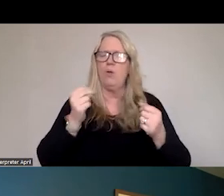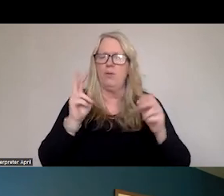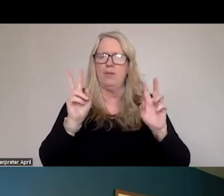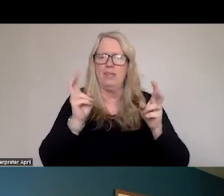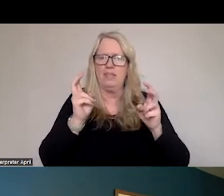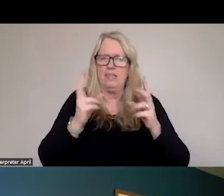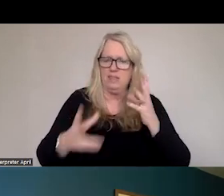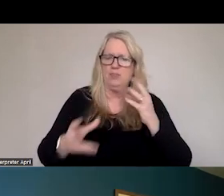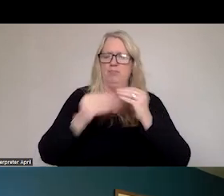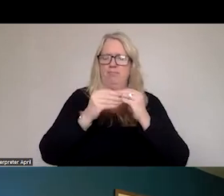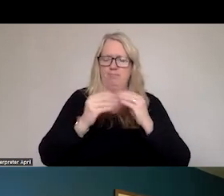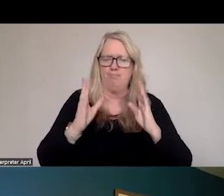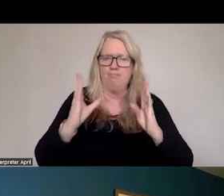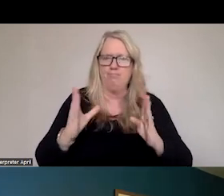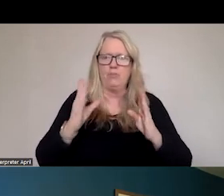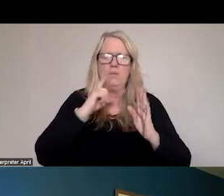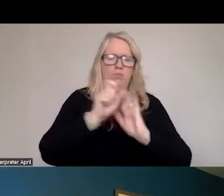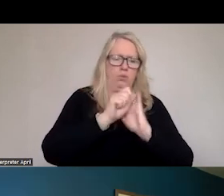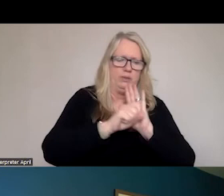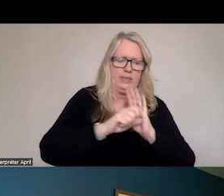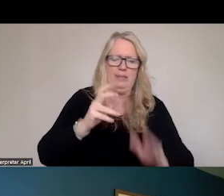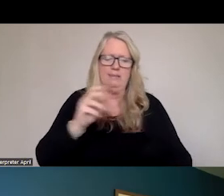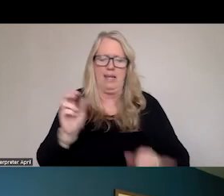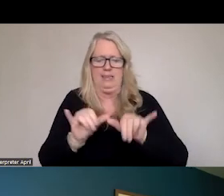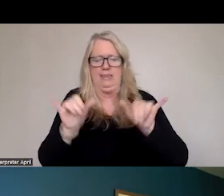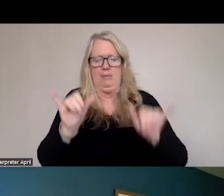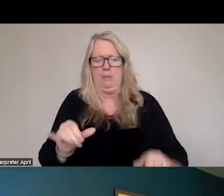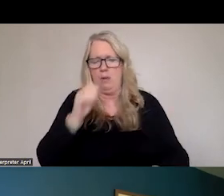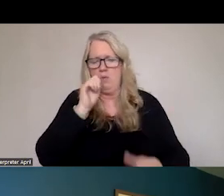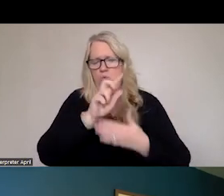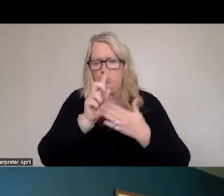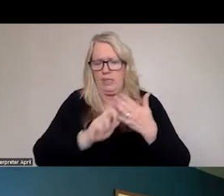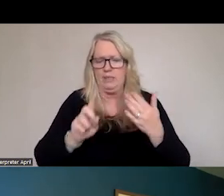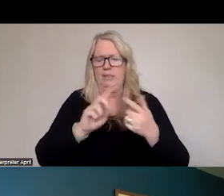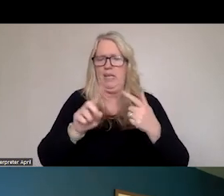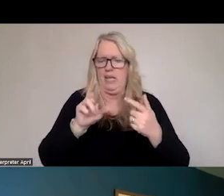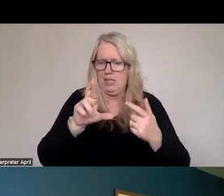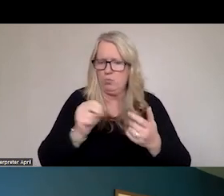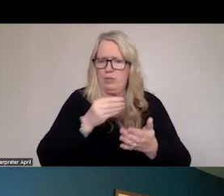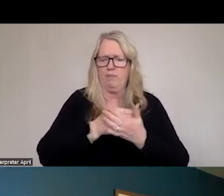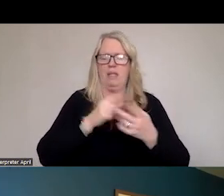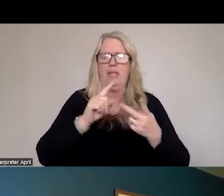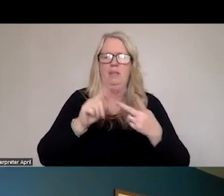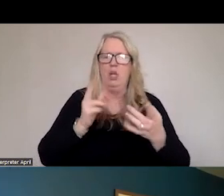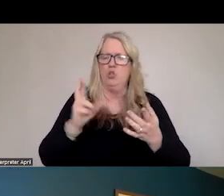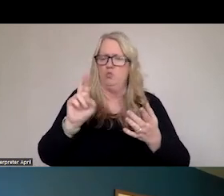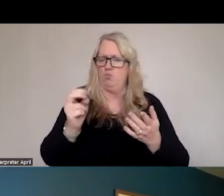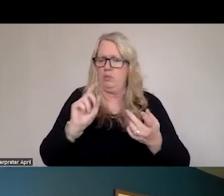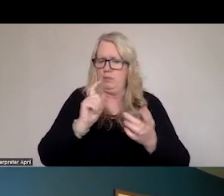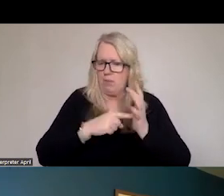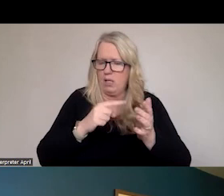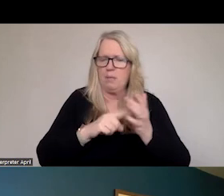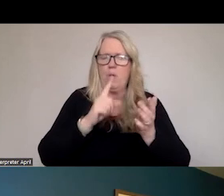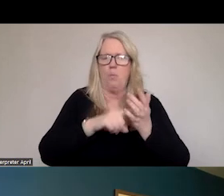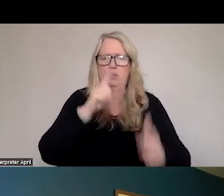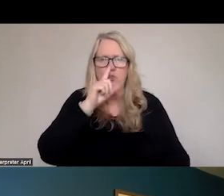might, for states and systems that are designing and refinancing and remodeling what crisis systems should look